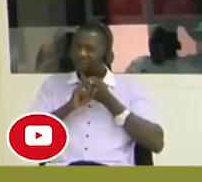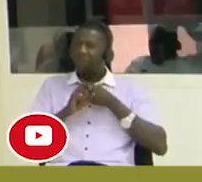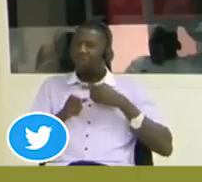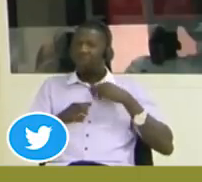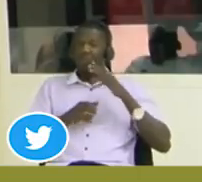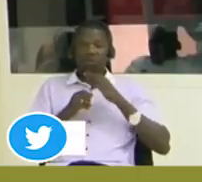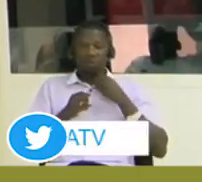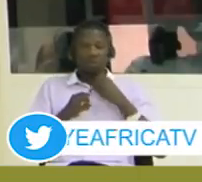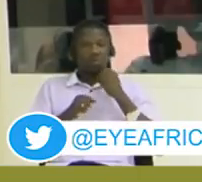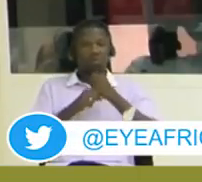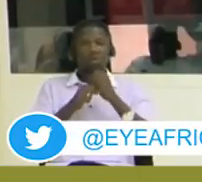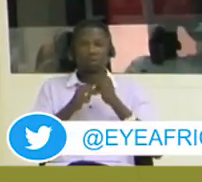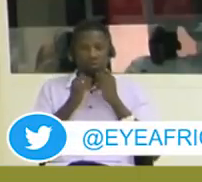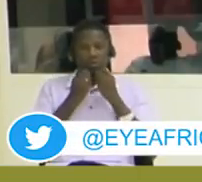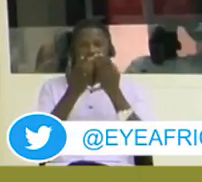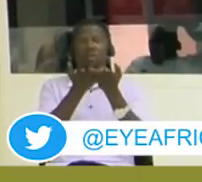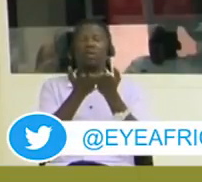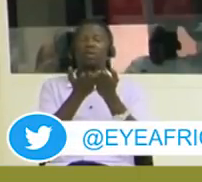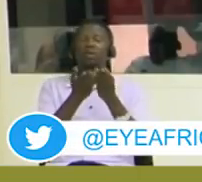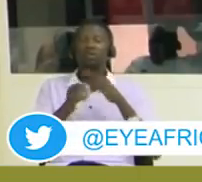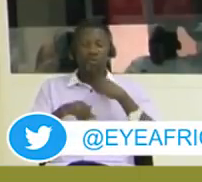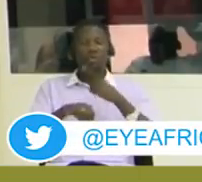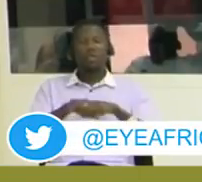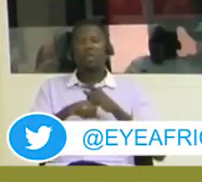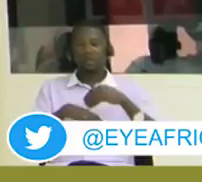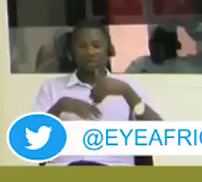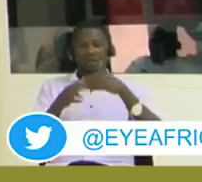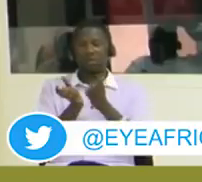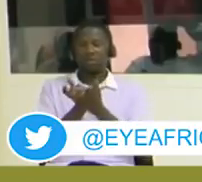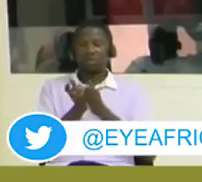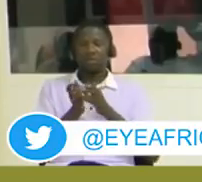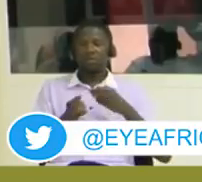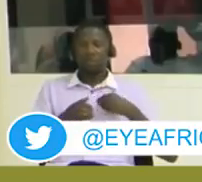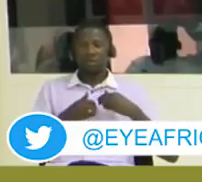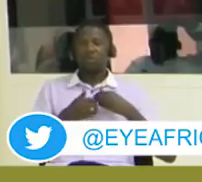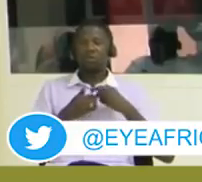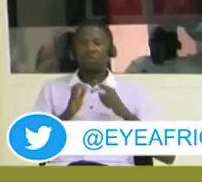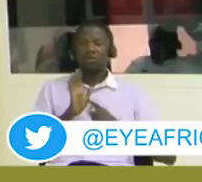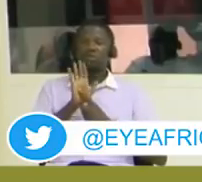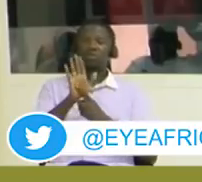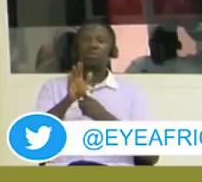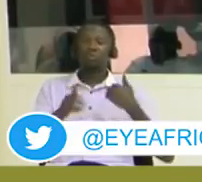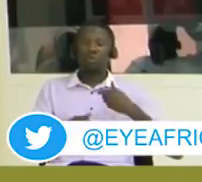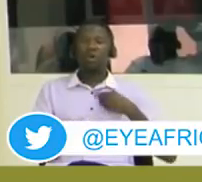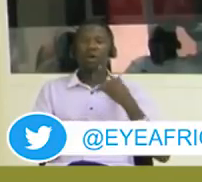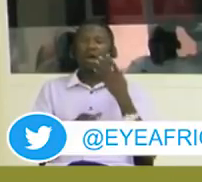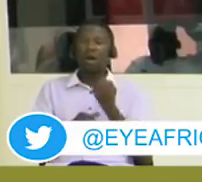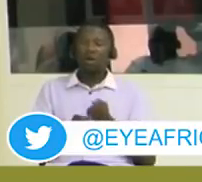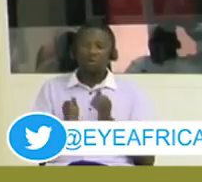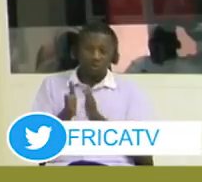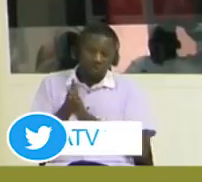because sometimes in a group you don't show people how close you are to others